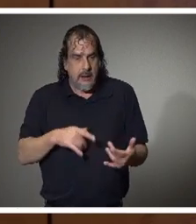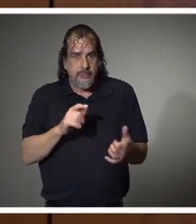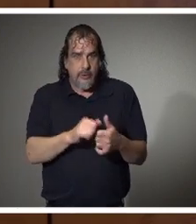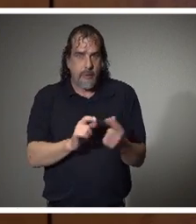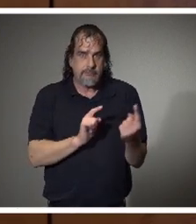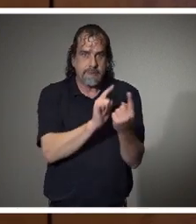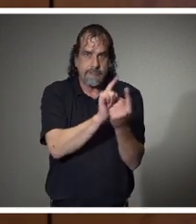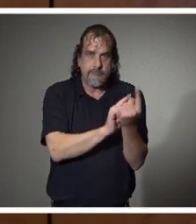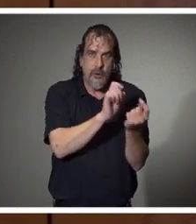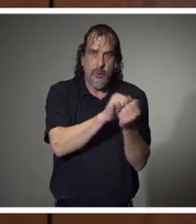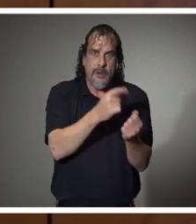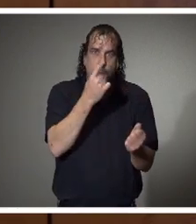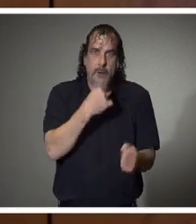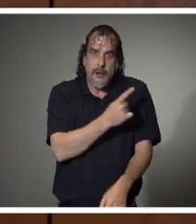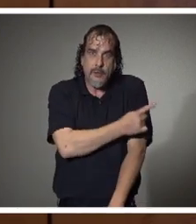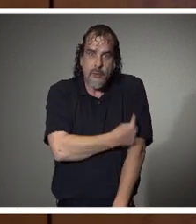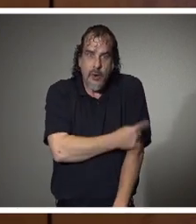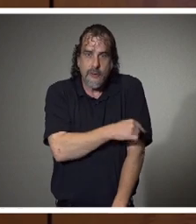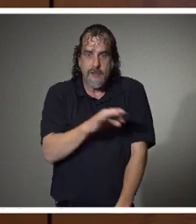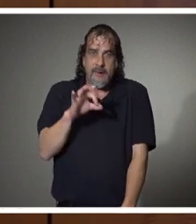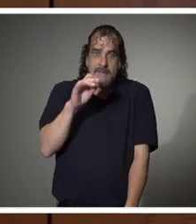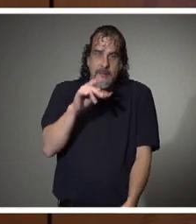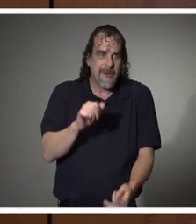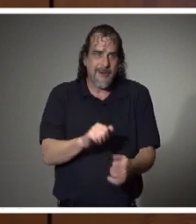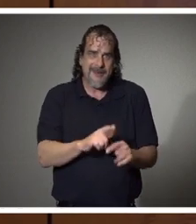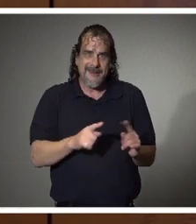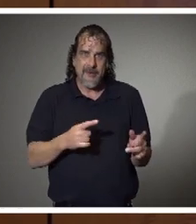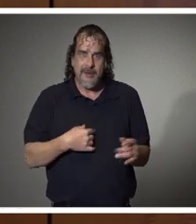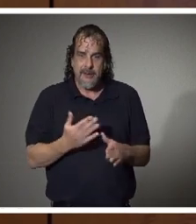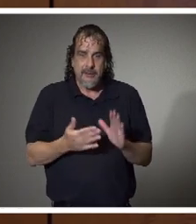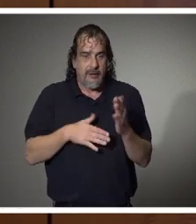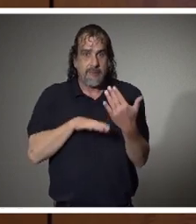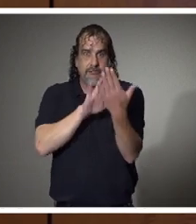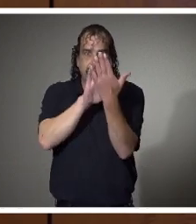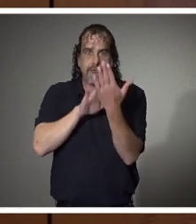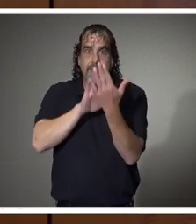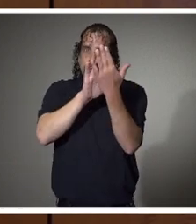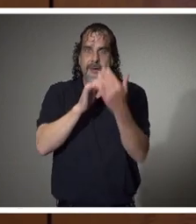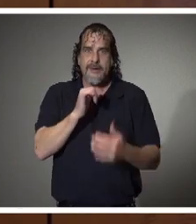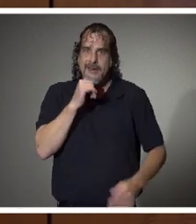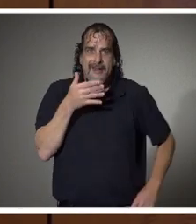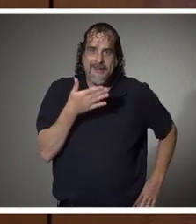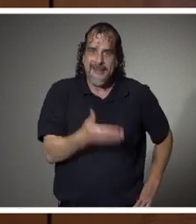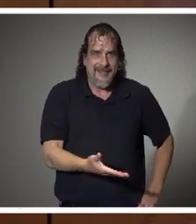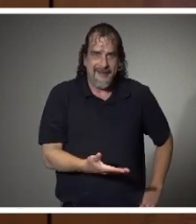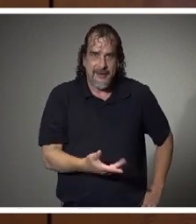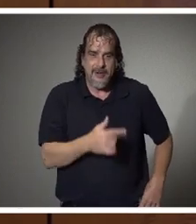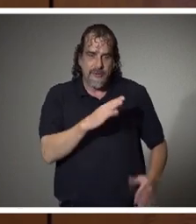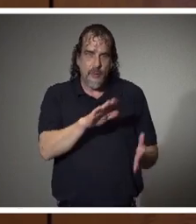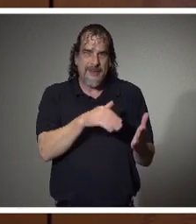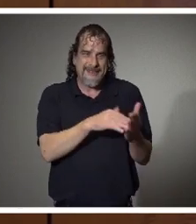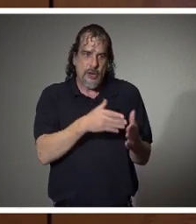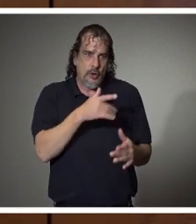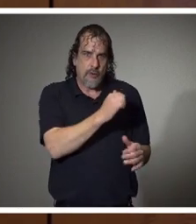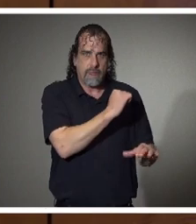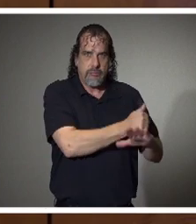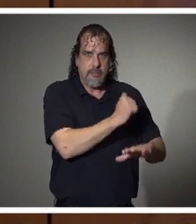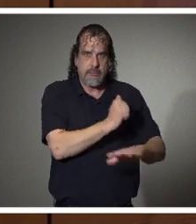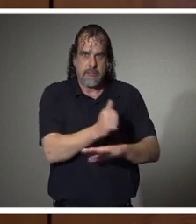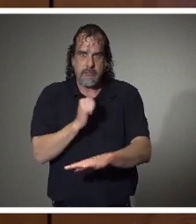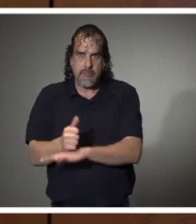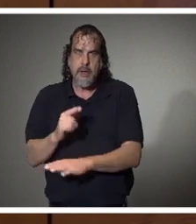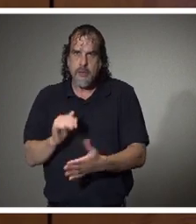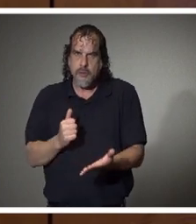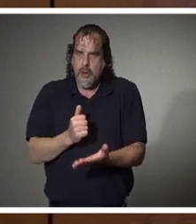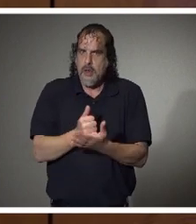and FEMA is different than we normally would have. So the face-to-face interaction there is not there. So these centers have been put into place to assist with that and to